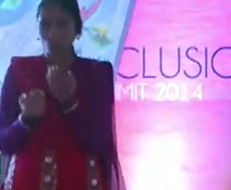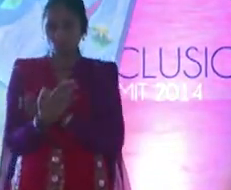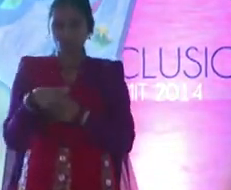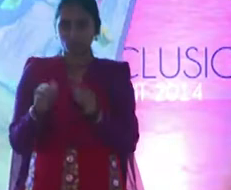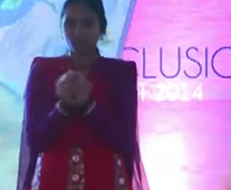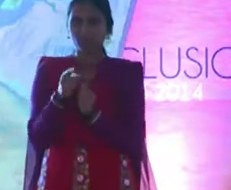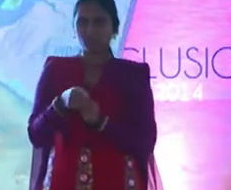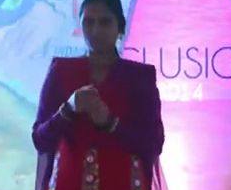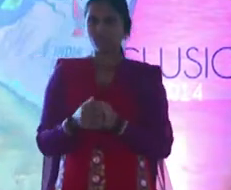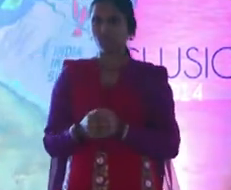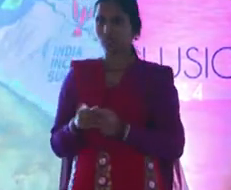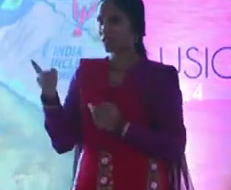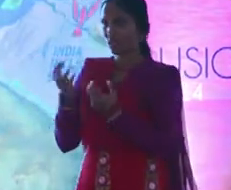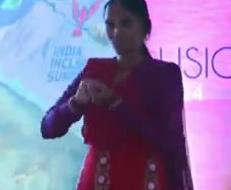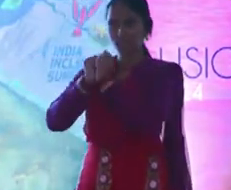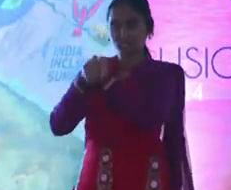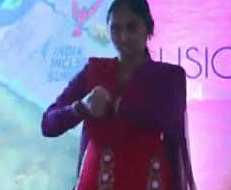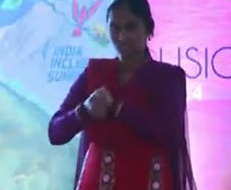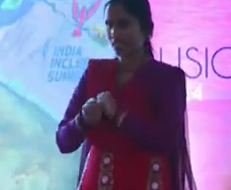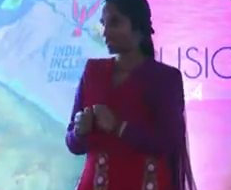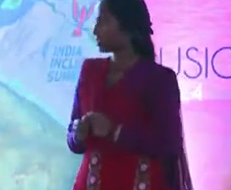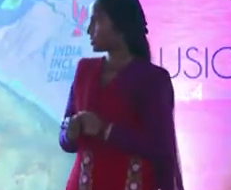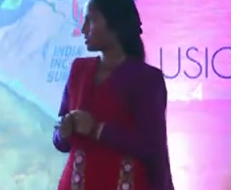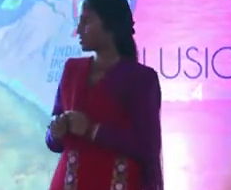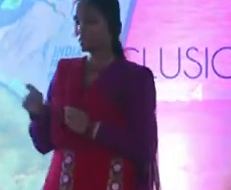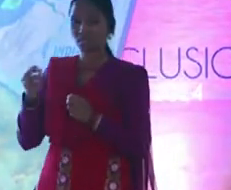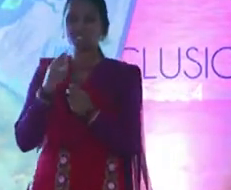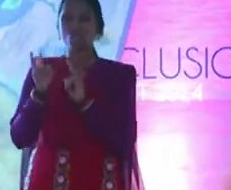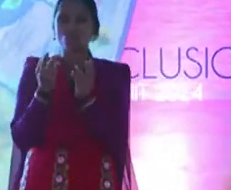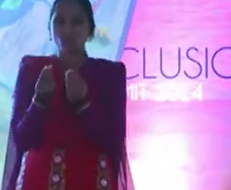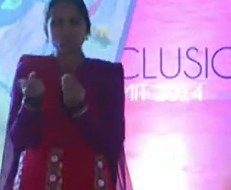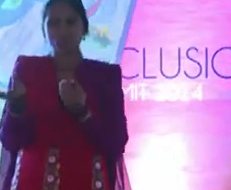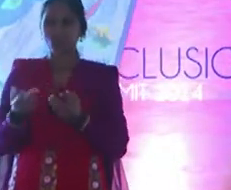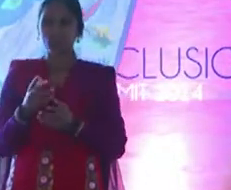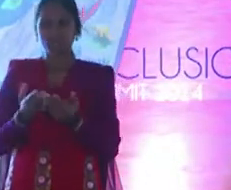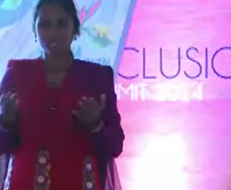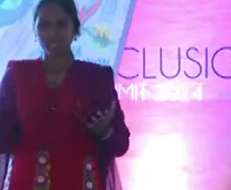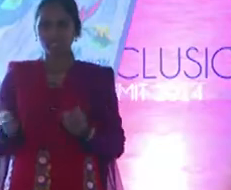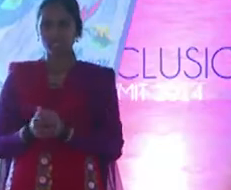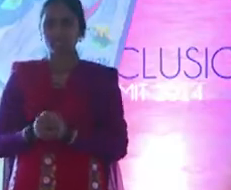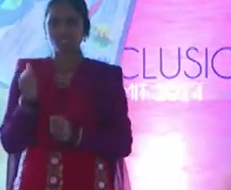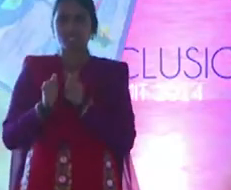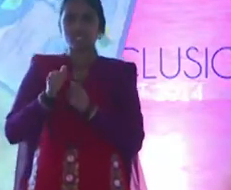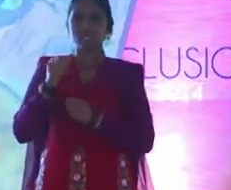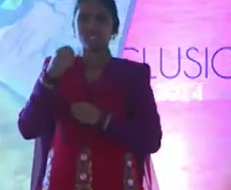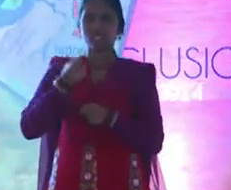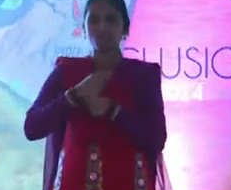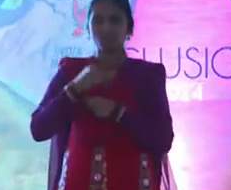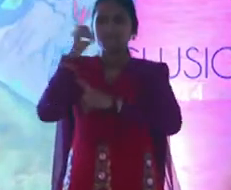I had to reframe this entire thing and just put two very exciting things which the Department of Disability